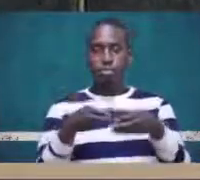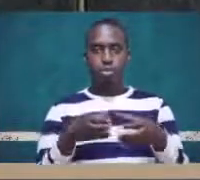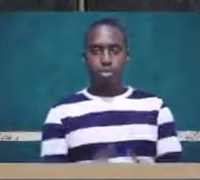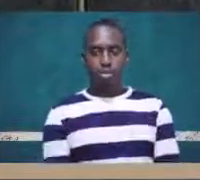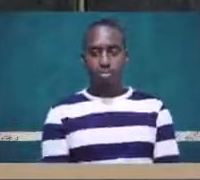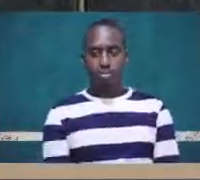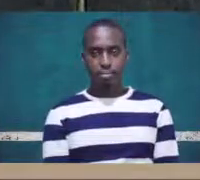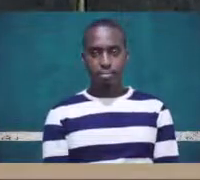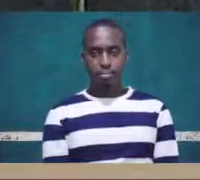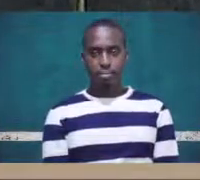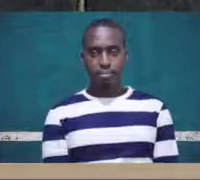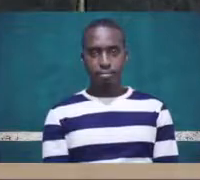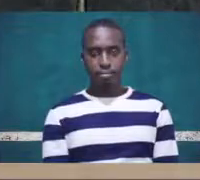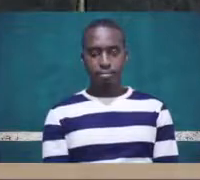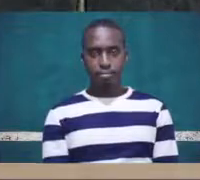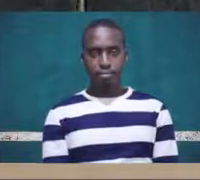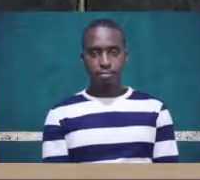for East African